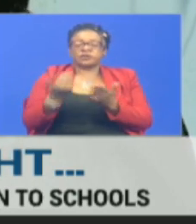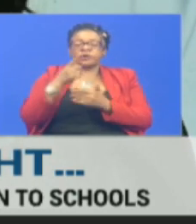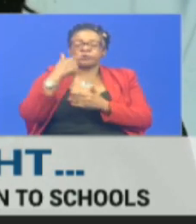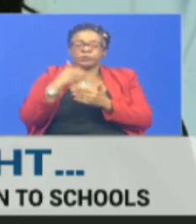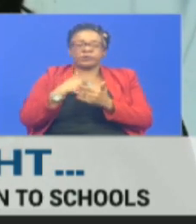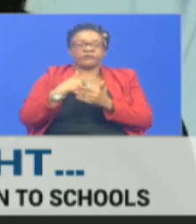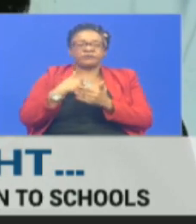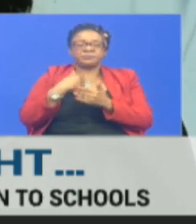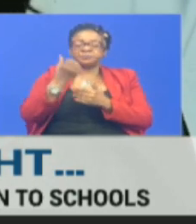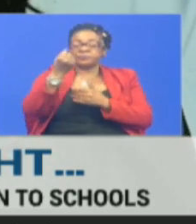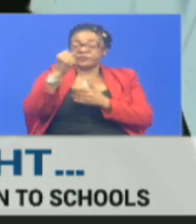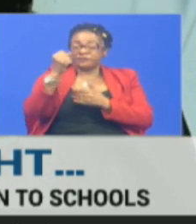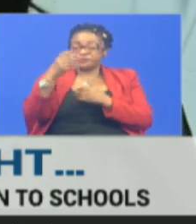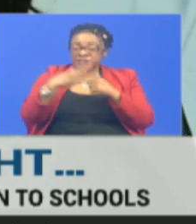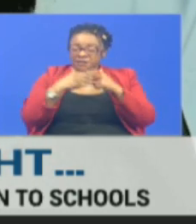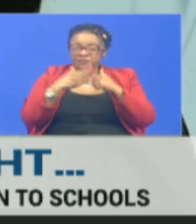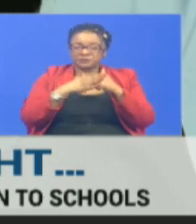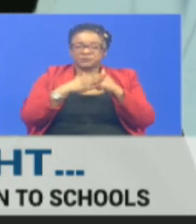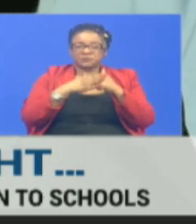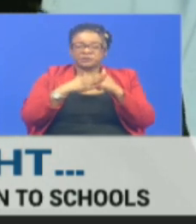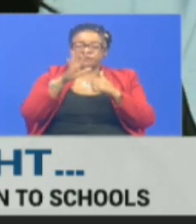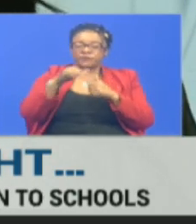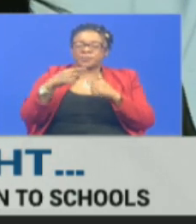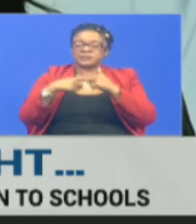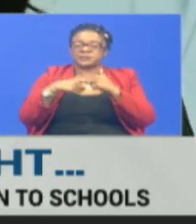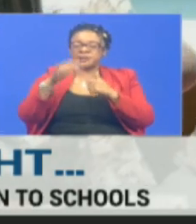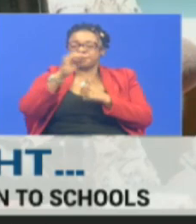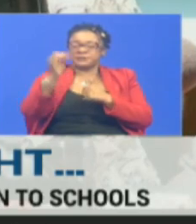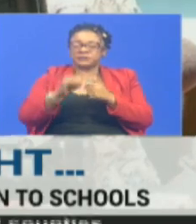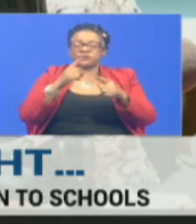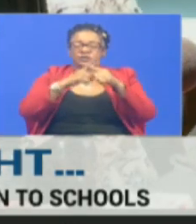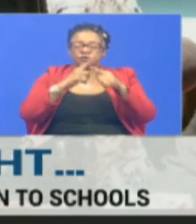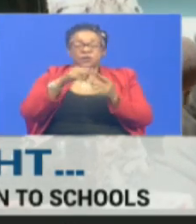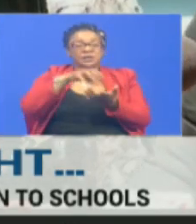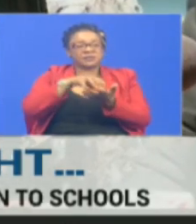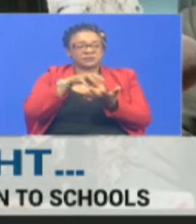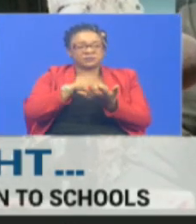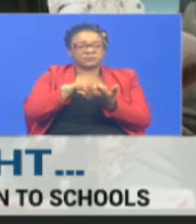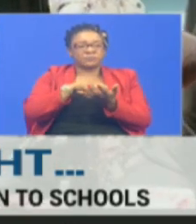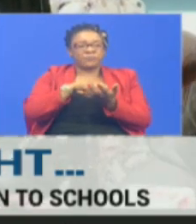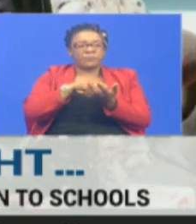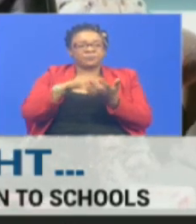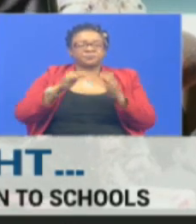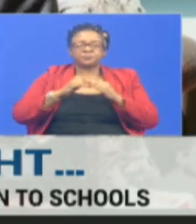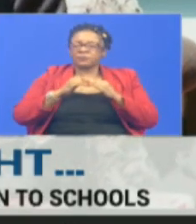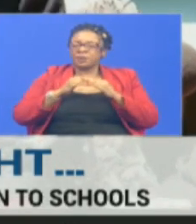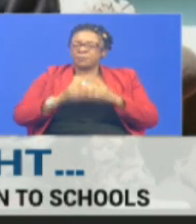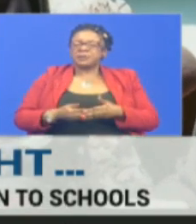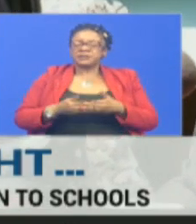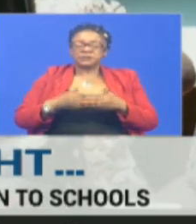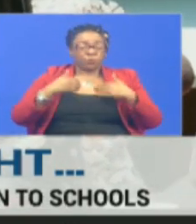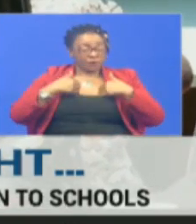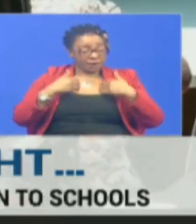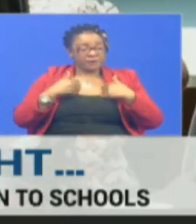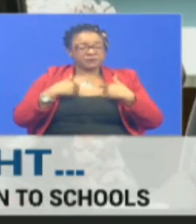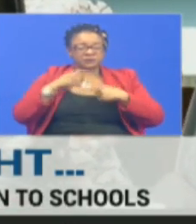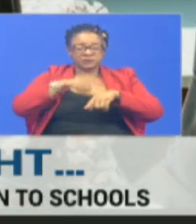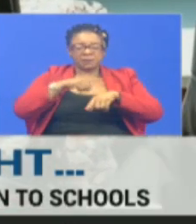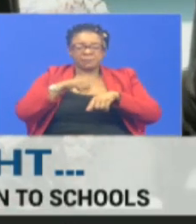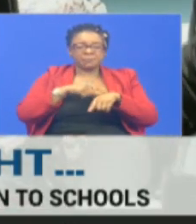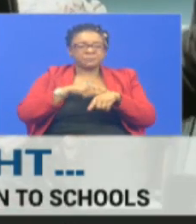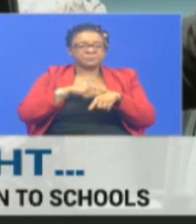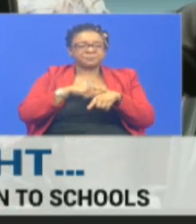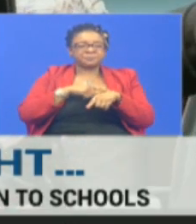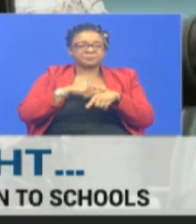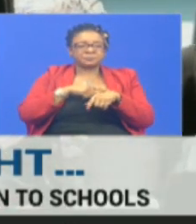about 59.6% of the total cases that we've seen. The number of pregnancies that we witnessed during this period